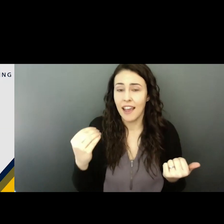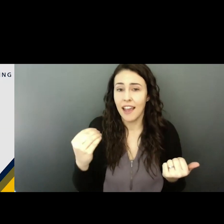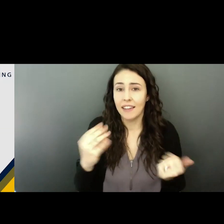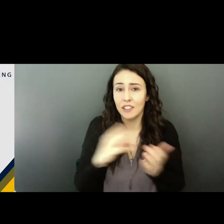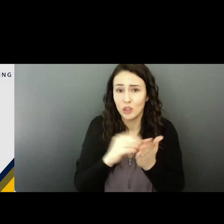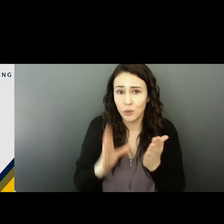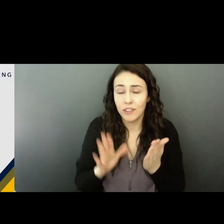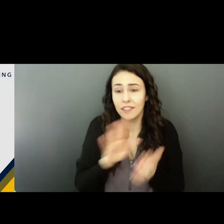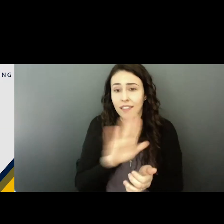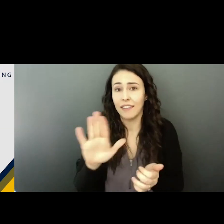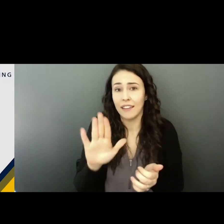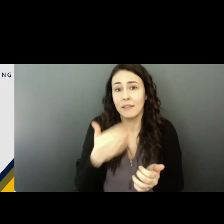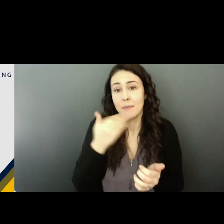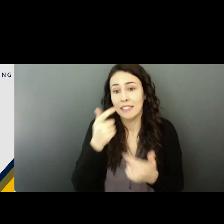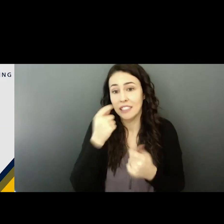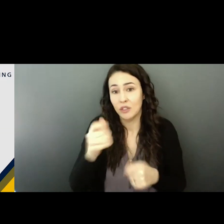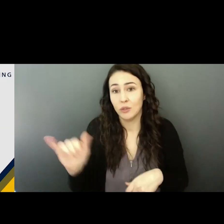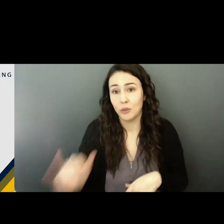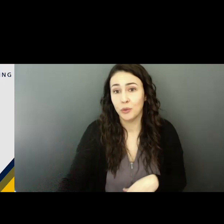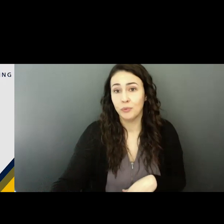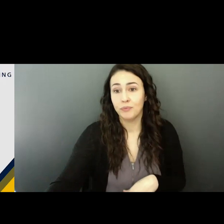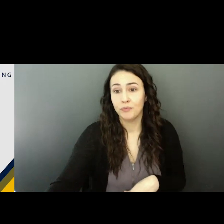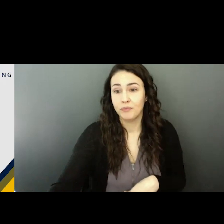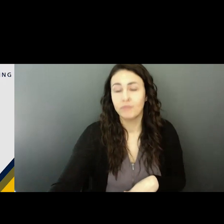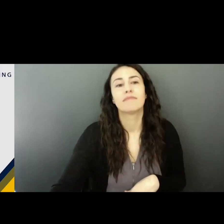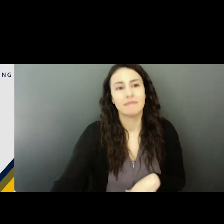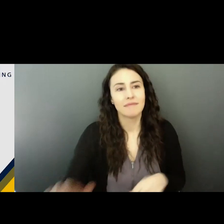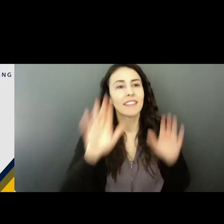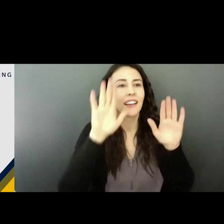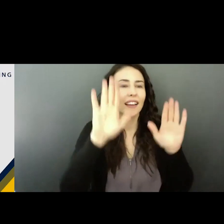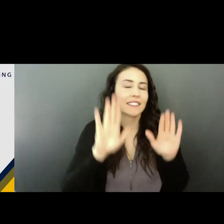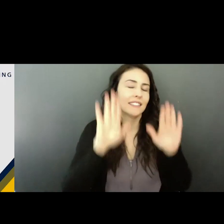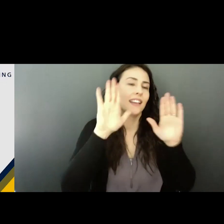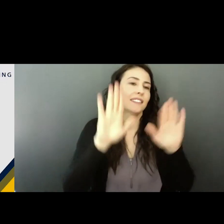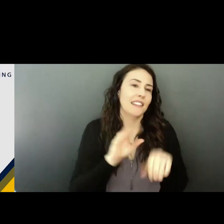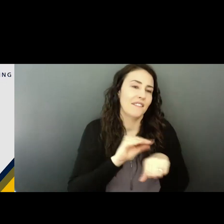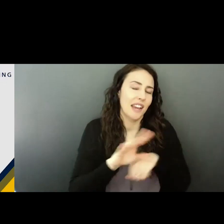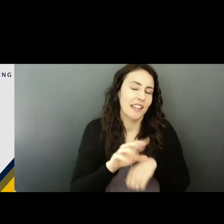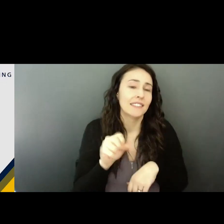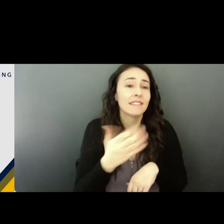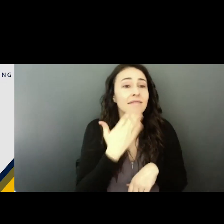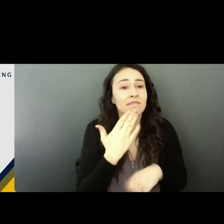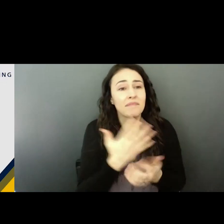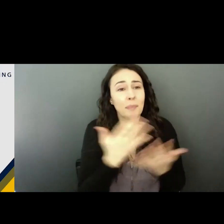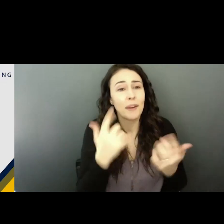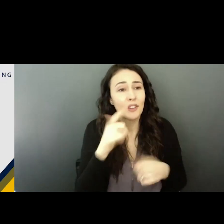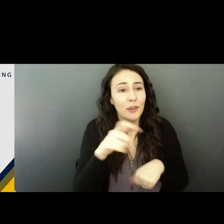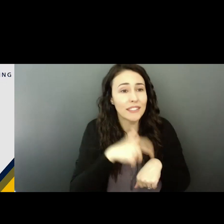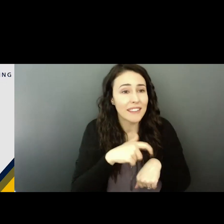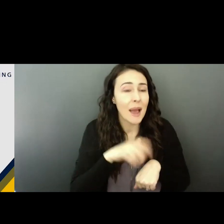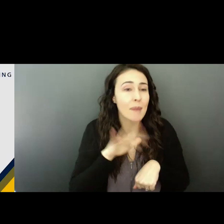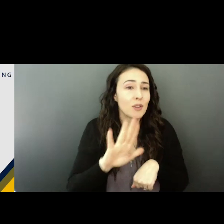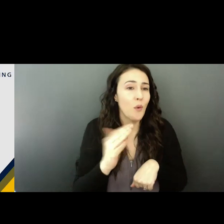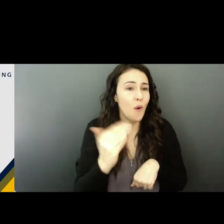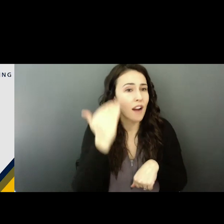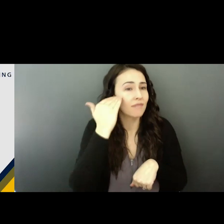and learners. Right. Excellent. Excellent advice. Absolutely. Well, thank you very much for your time, for your expertise. It's